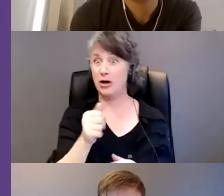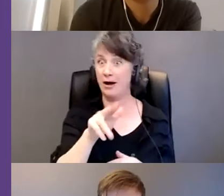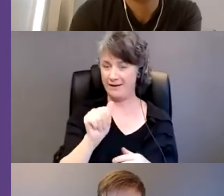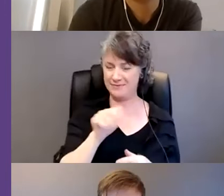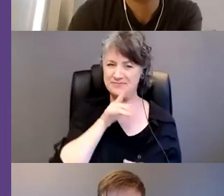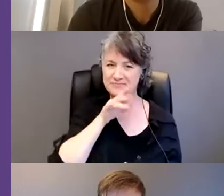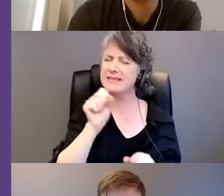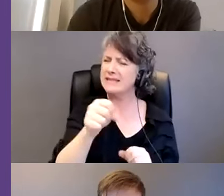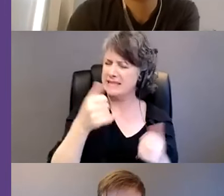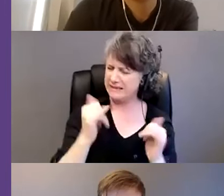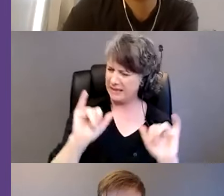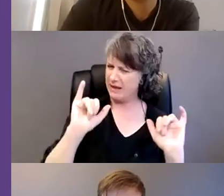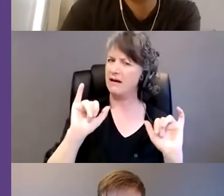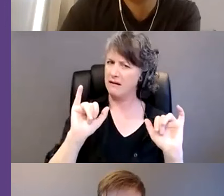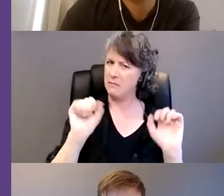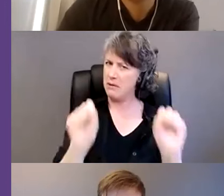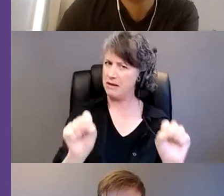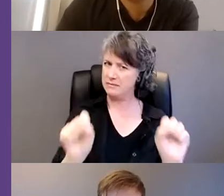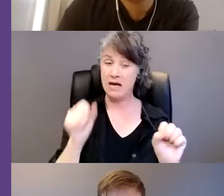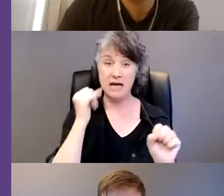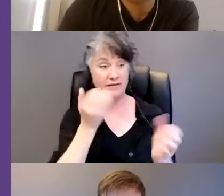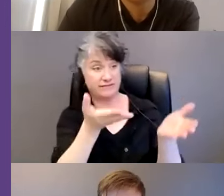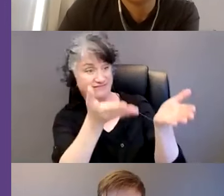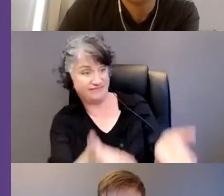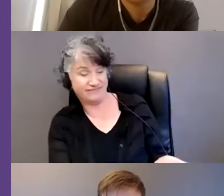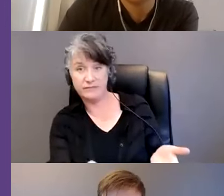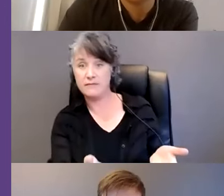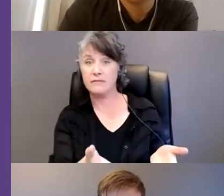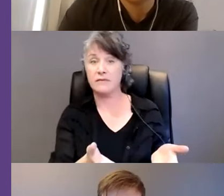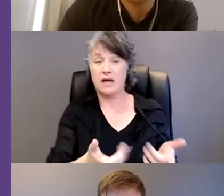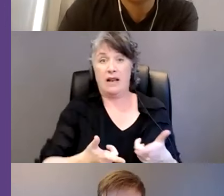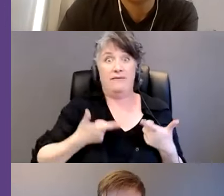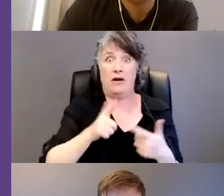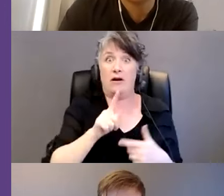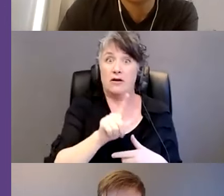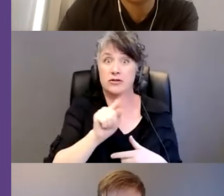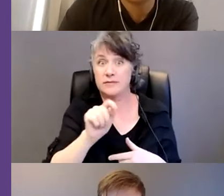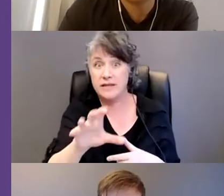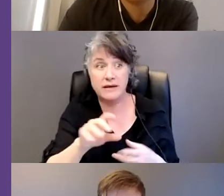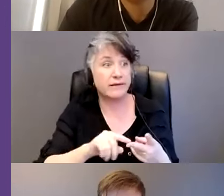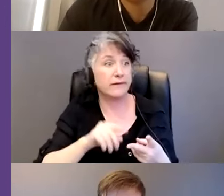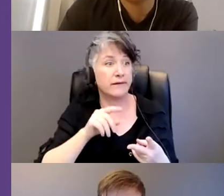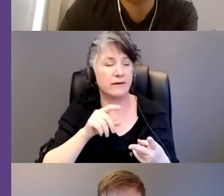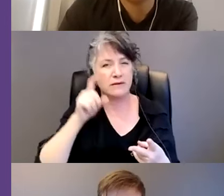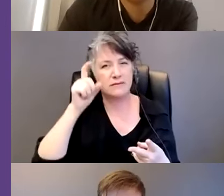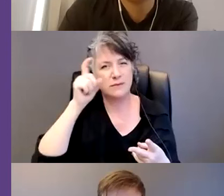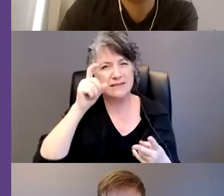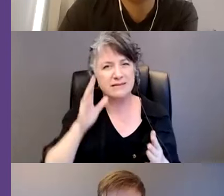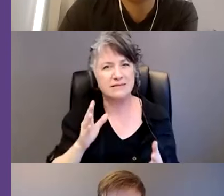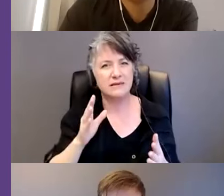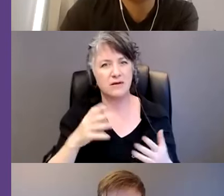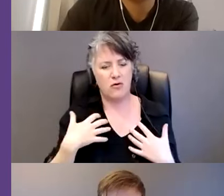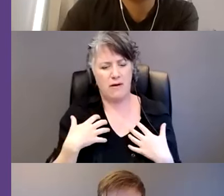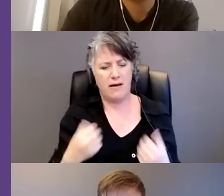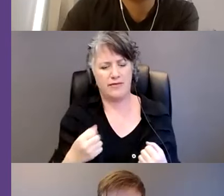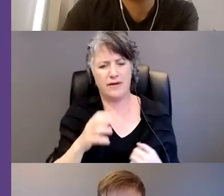is a mechanism if someone is in a facility that is designated as a healthcare